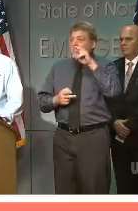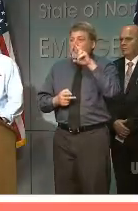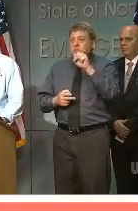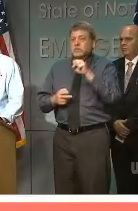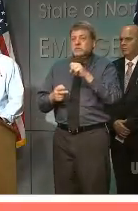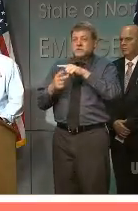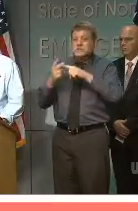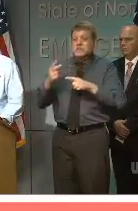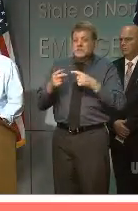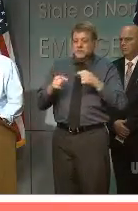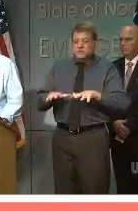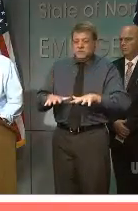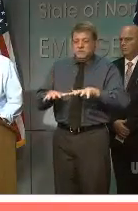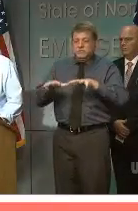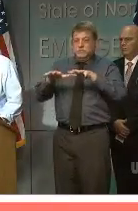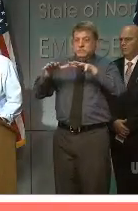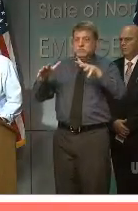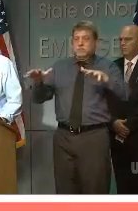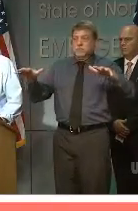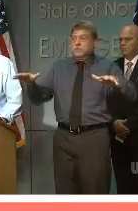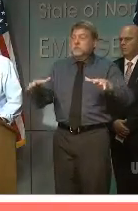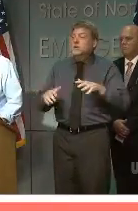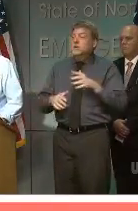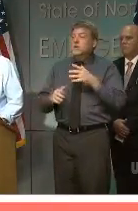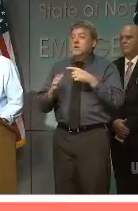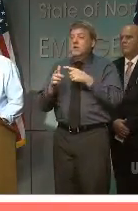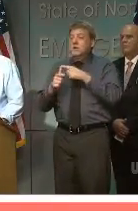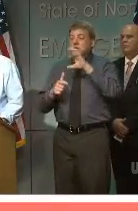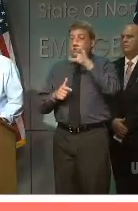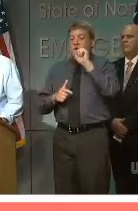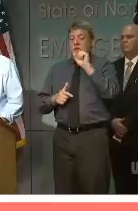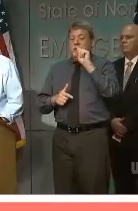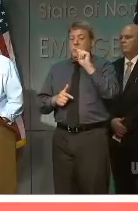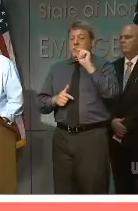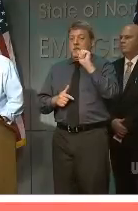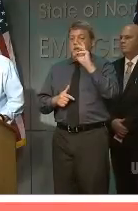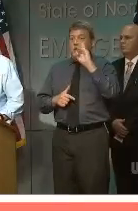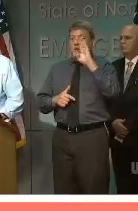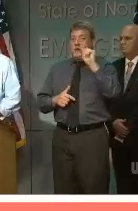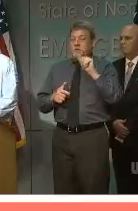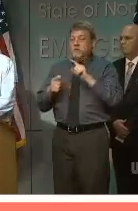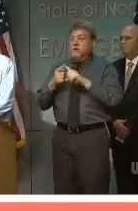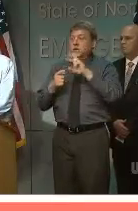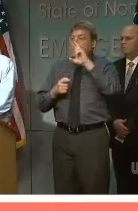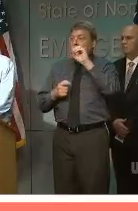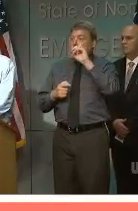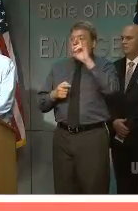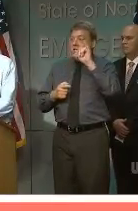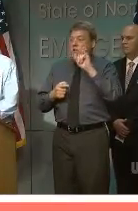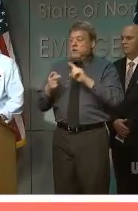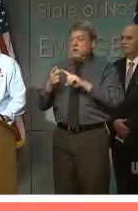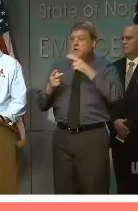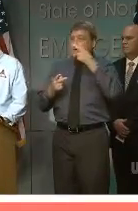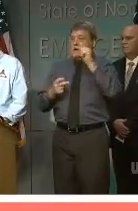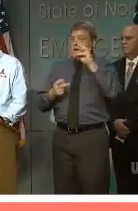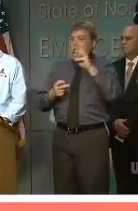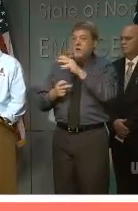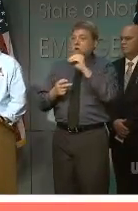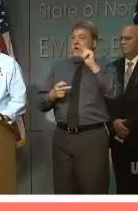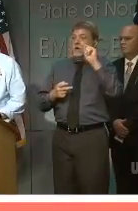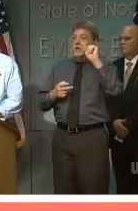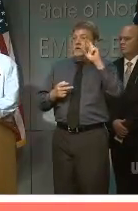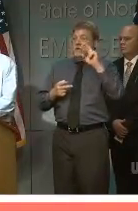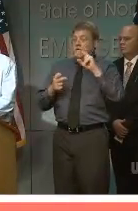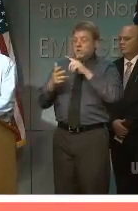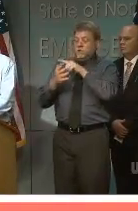flood, especially the Catawba, Rocky, Haw, and Tar rivers. We're also